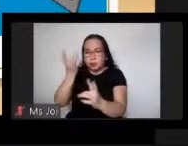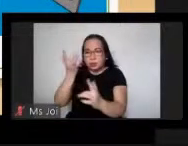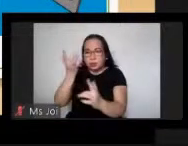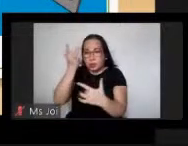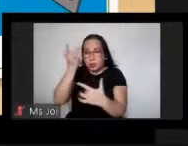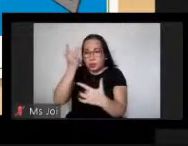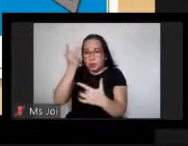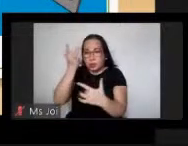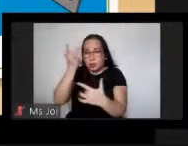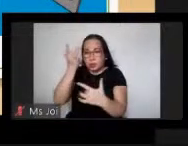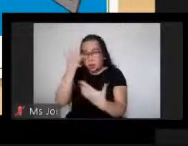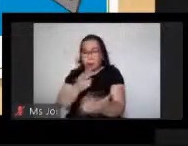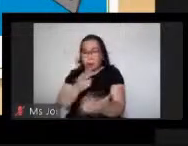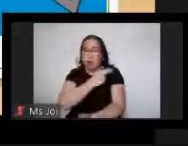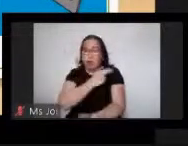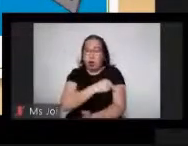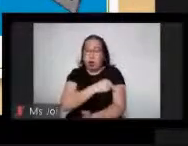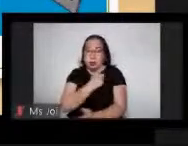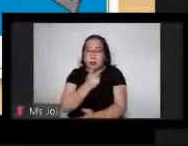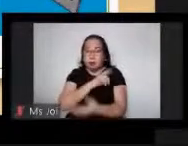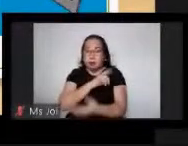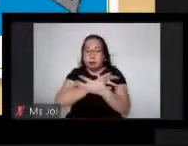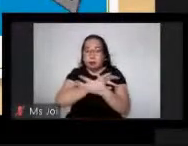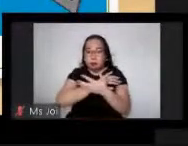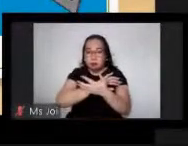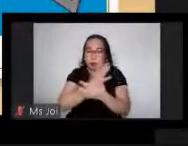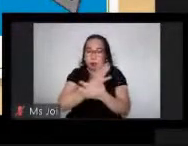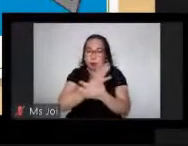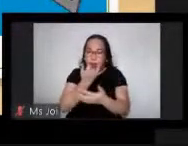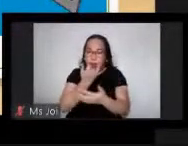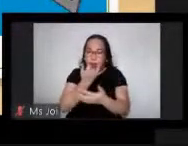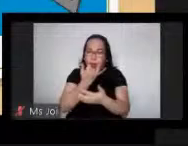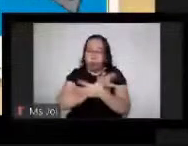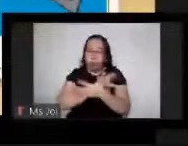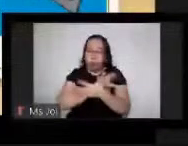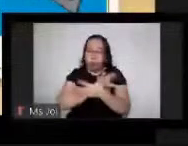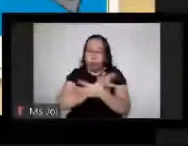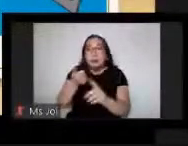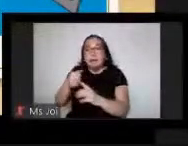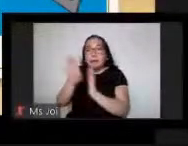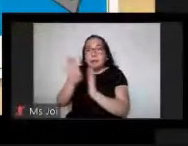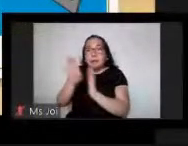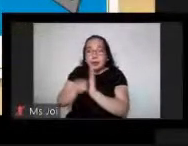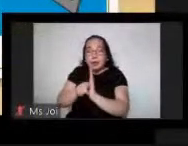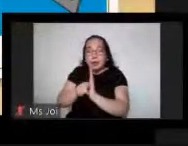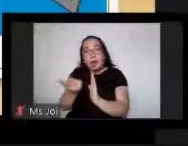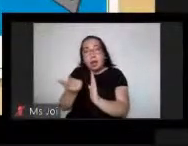co-infection bacterial cause of pneumonia. In which case, of course,